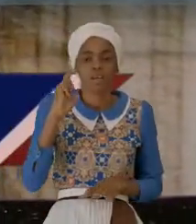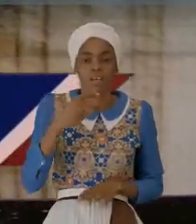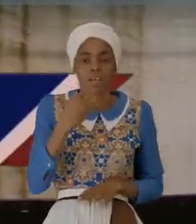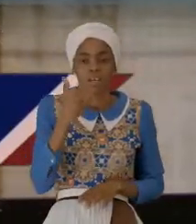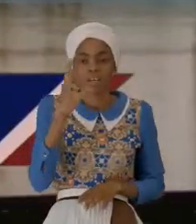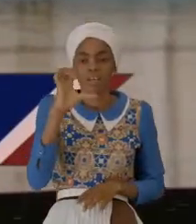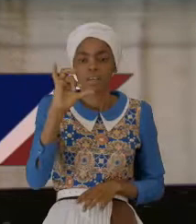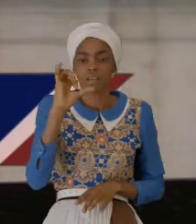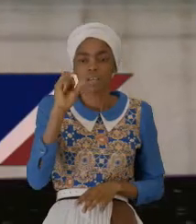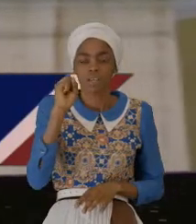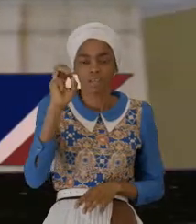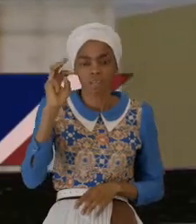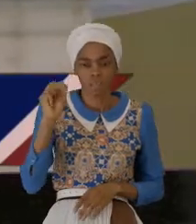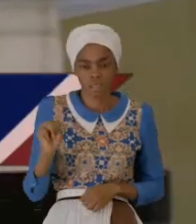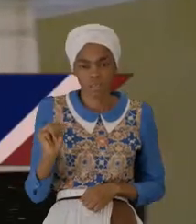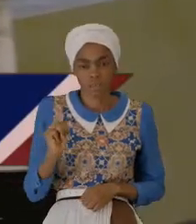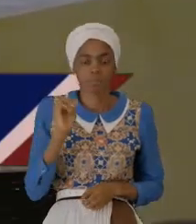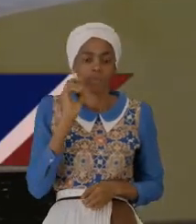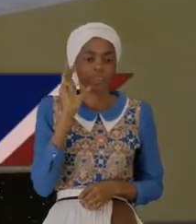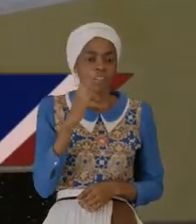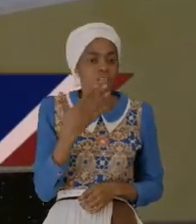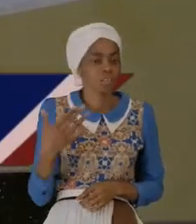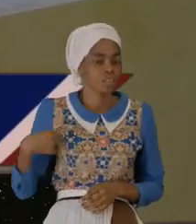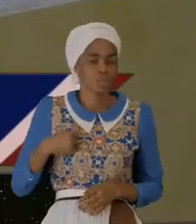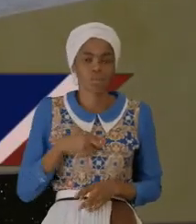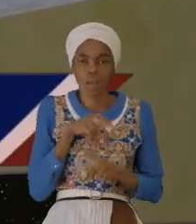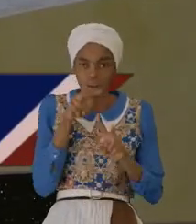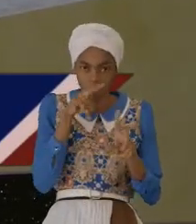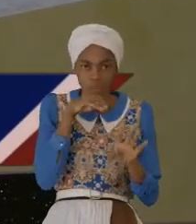were looking at number one